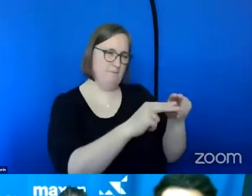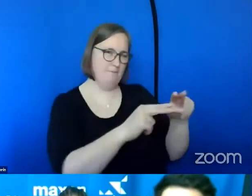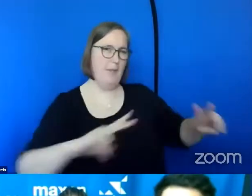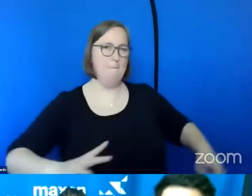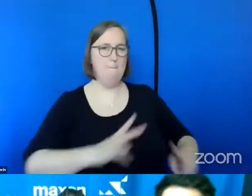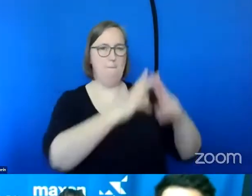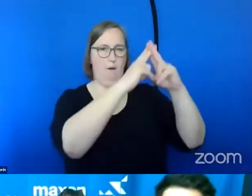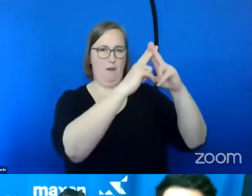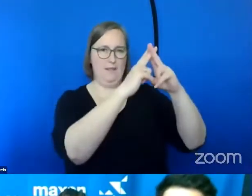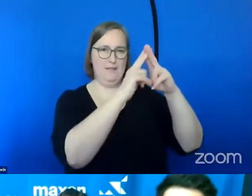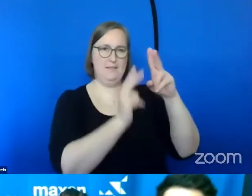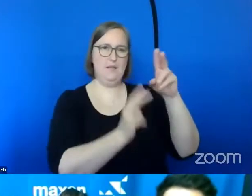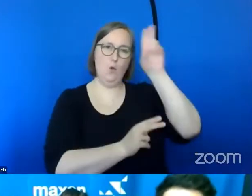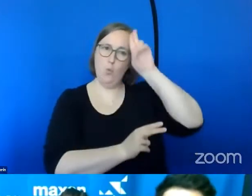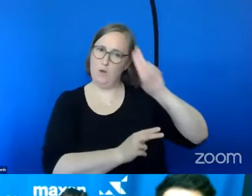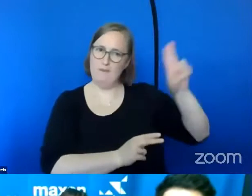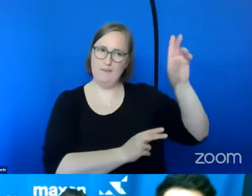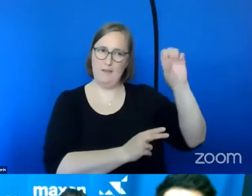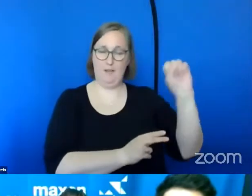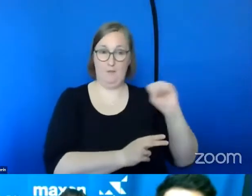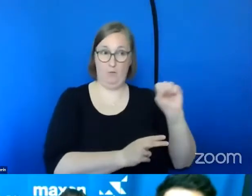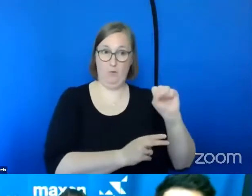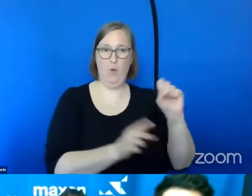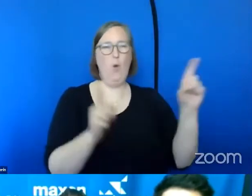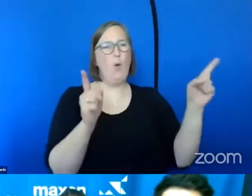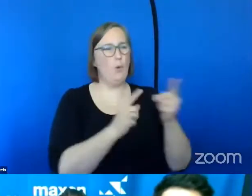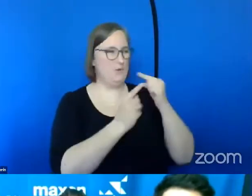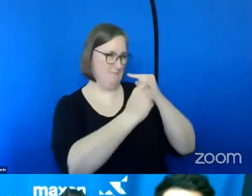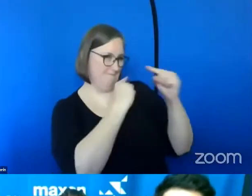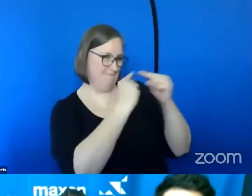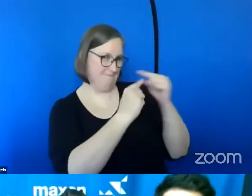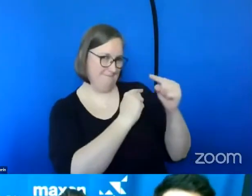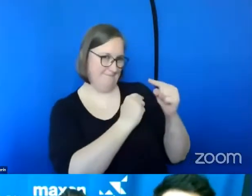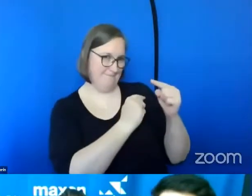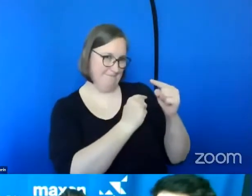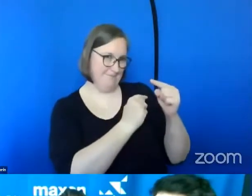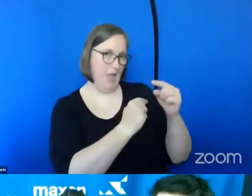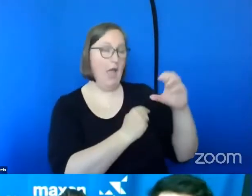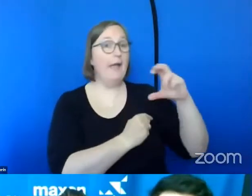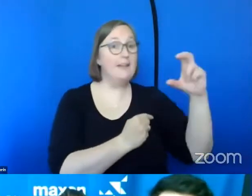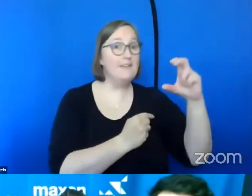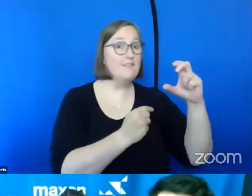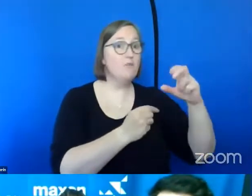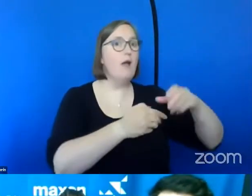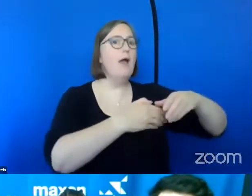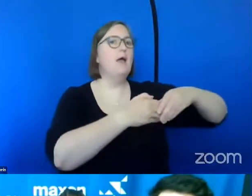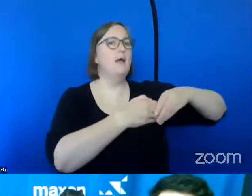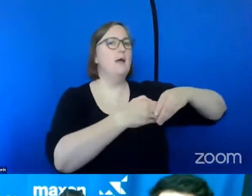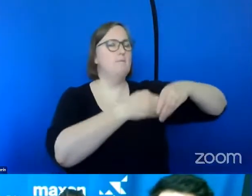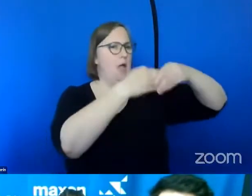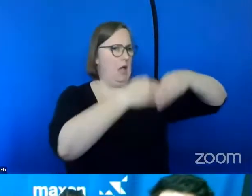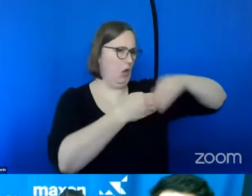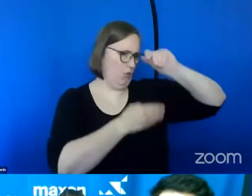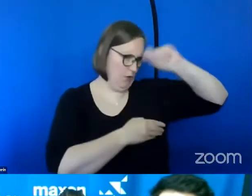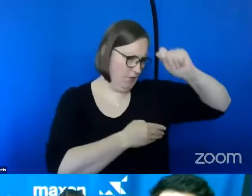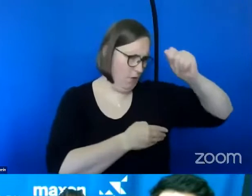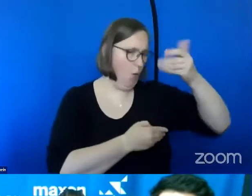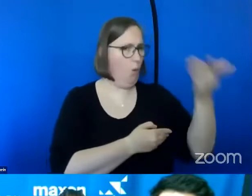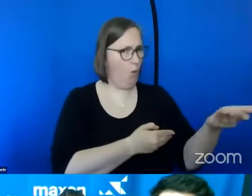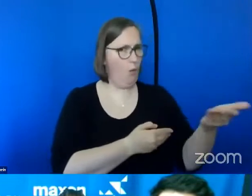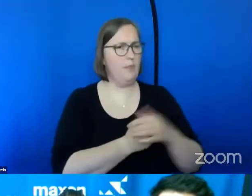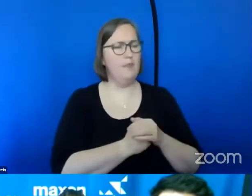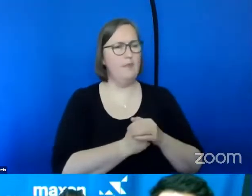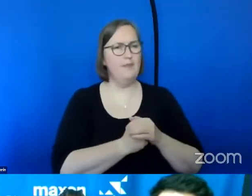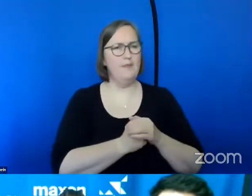heat time. Tell us a little bit about the tactic, the game plan, because once again, you were able